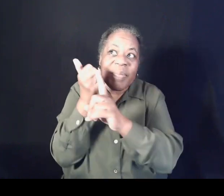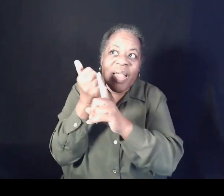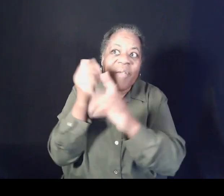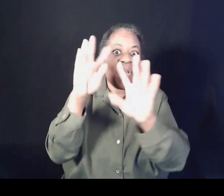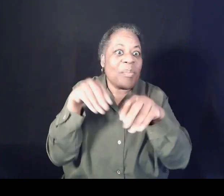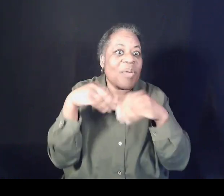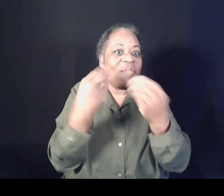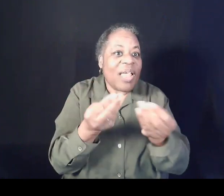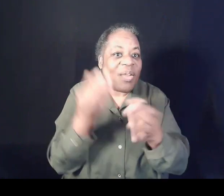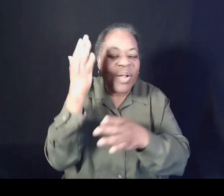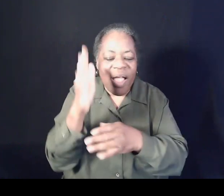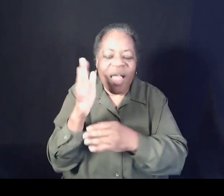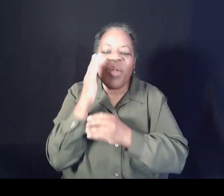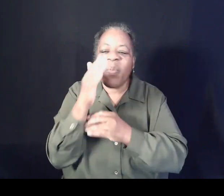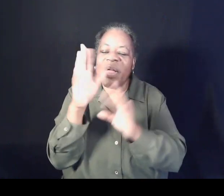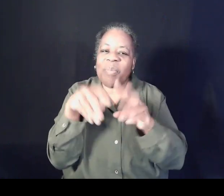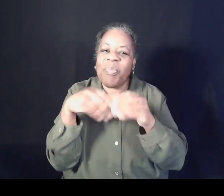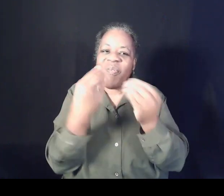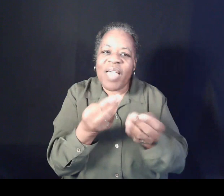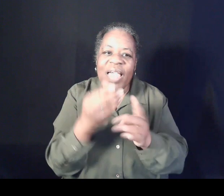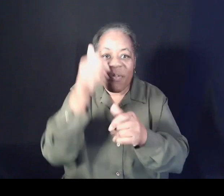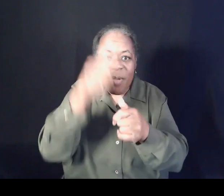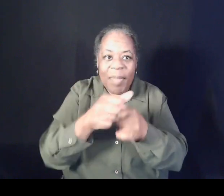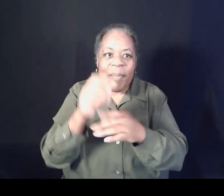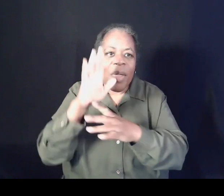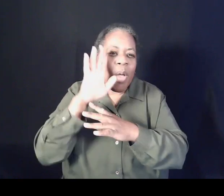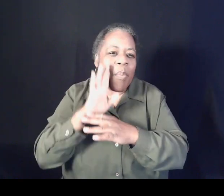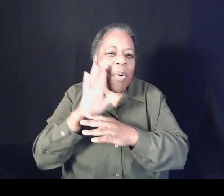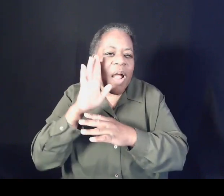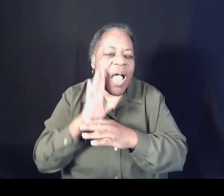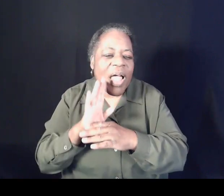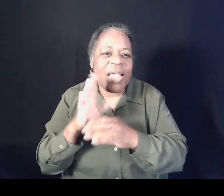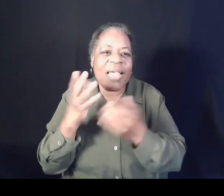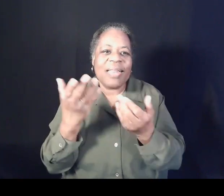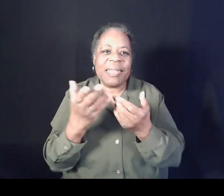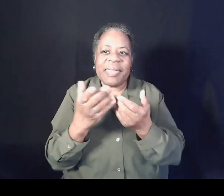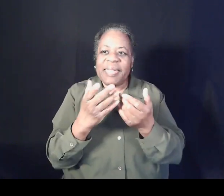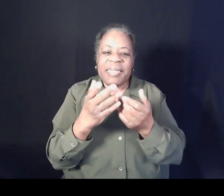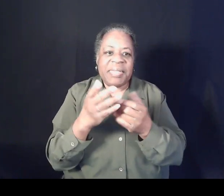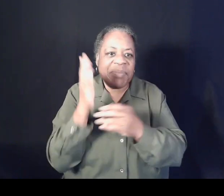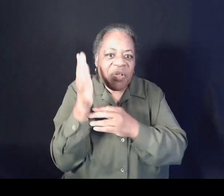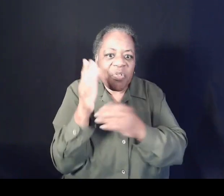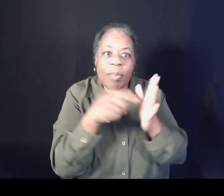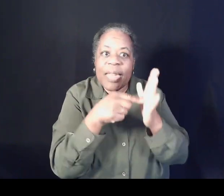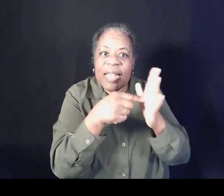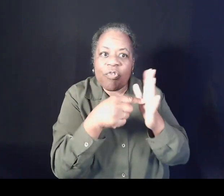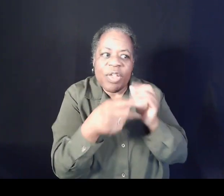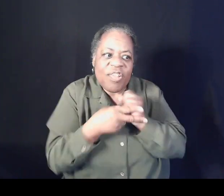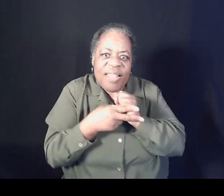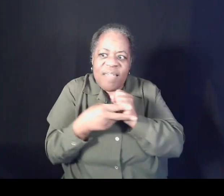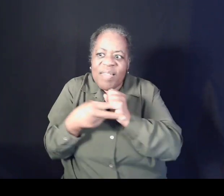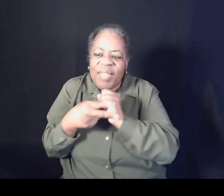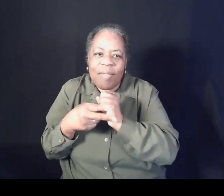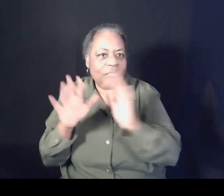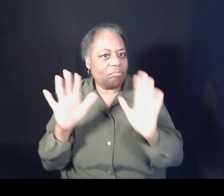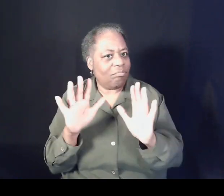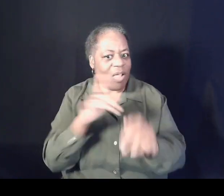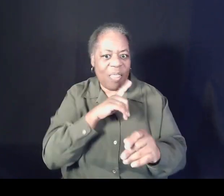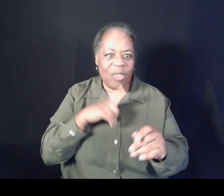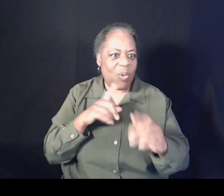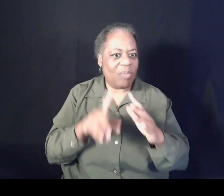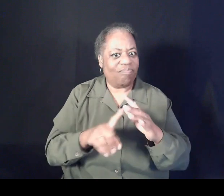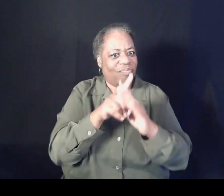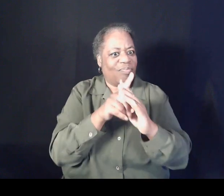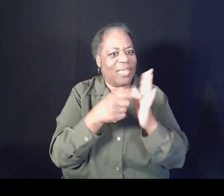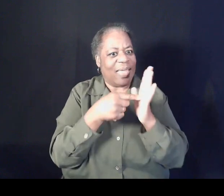provide. Years ago, I remember Brian saying he doesn't really save any sermon illustrations. If the Lord brings an illustration